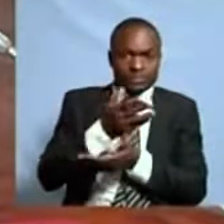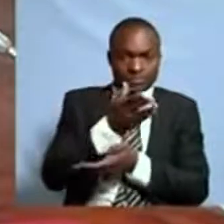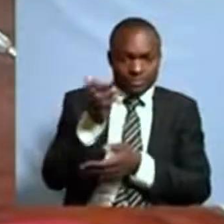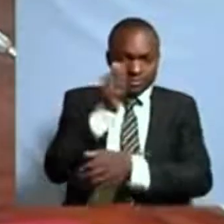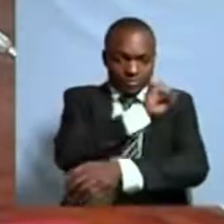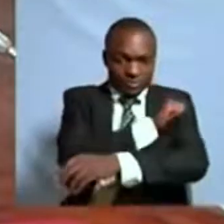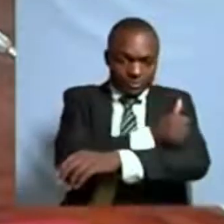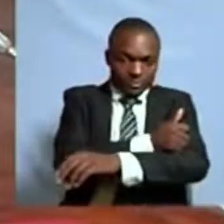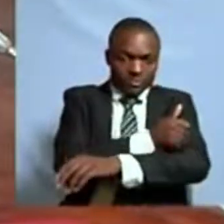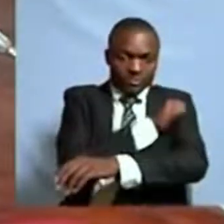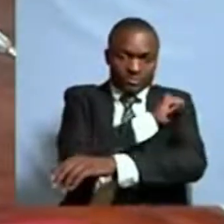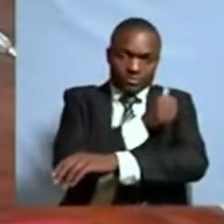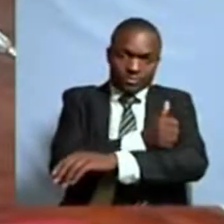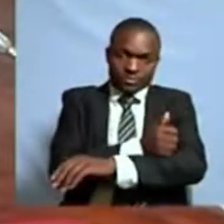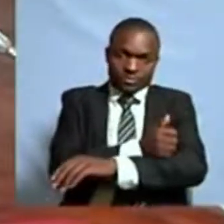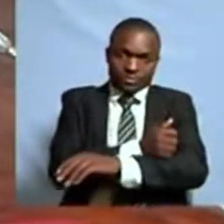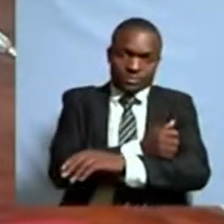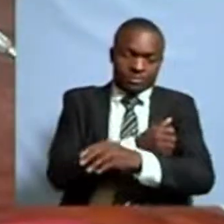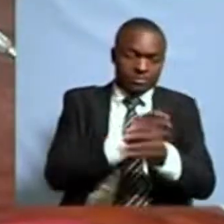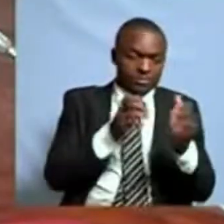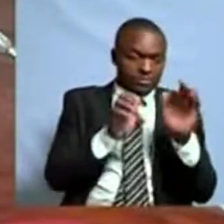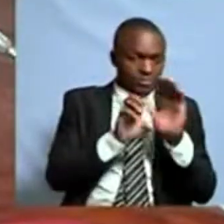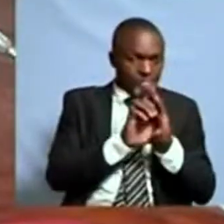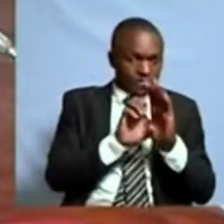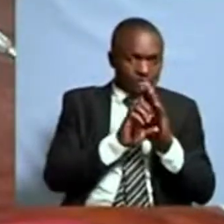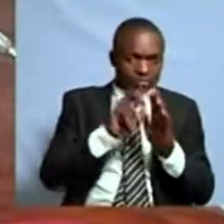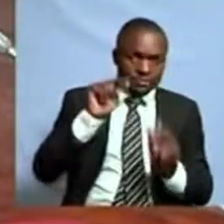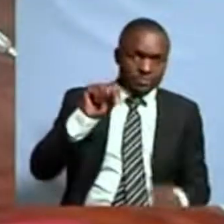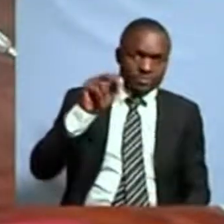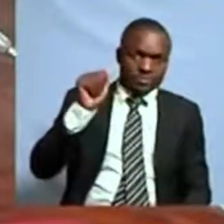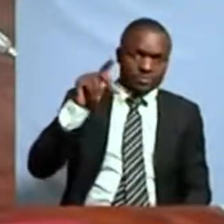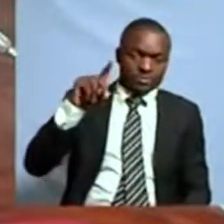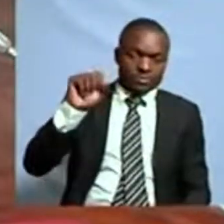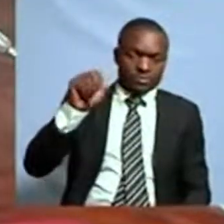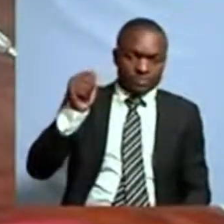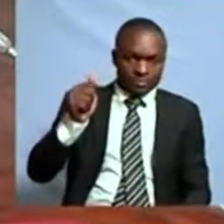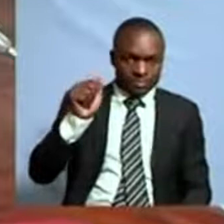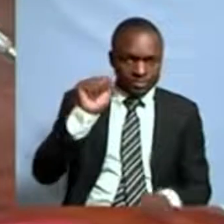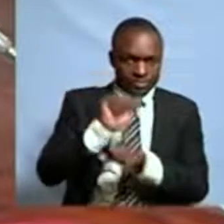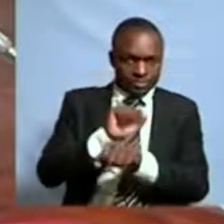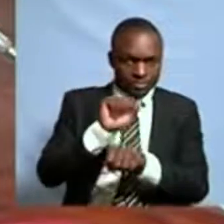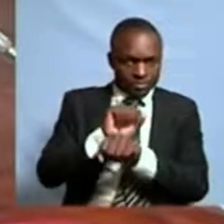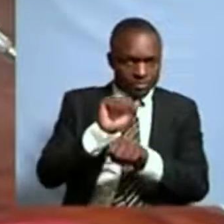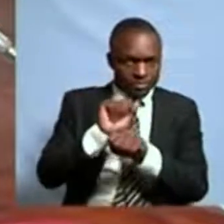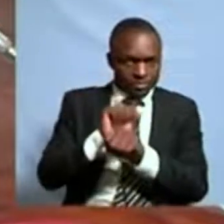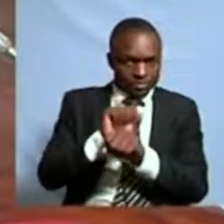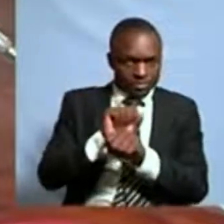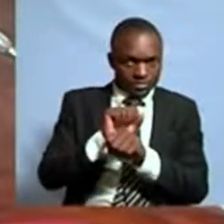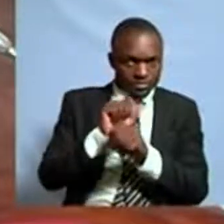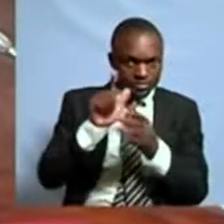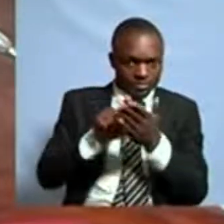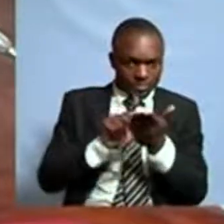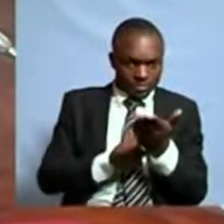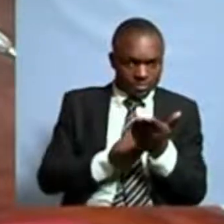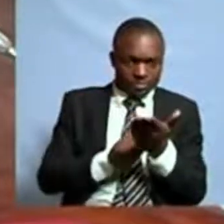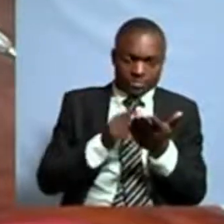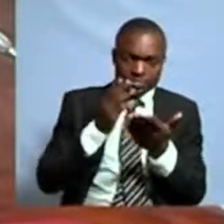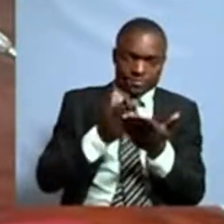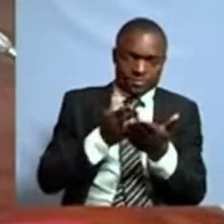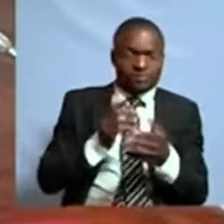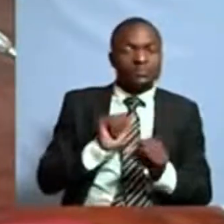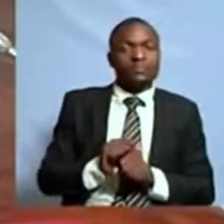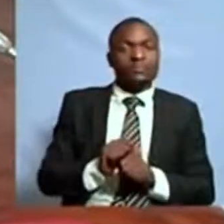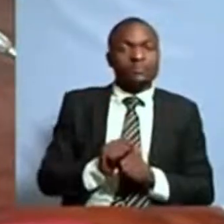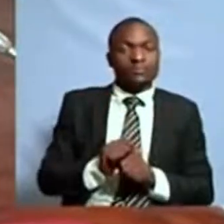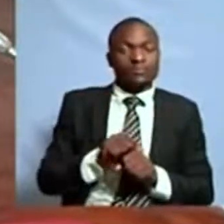authorities, like in this case we talk of NAPSA, to save on legal expenses. So it's actually